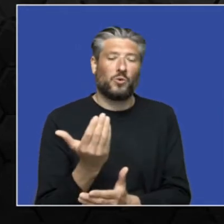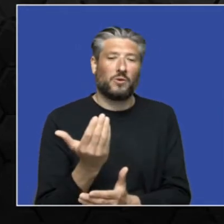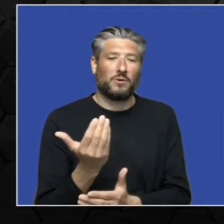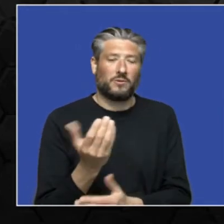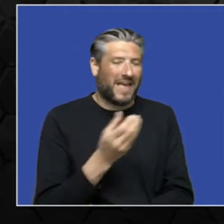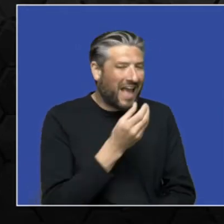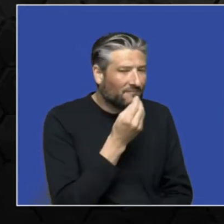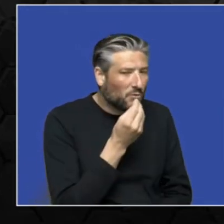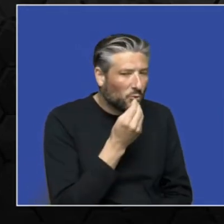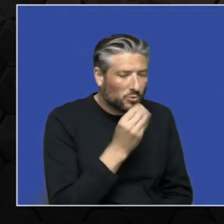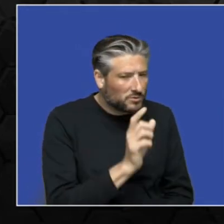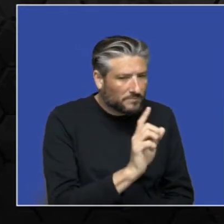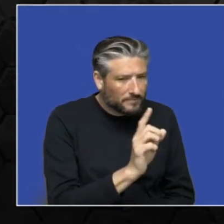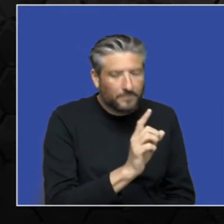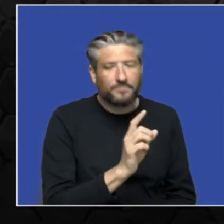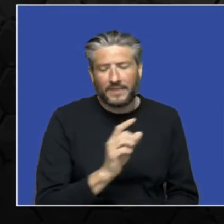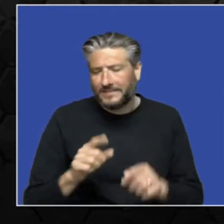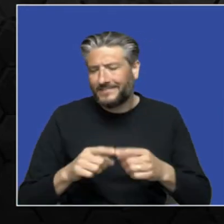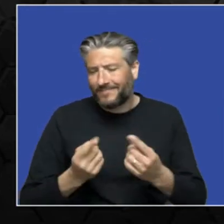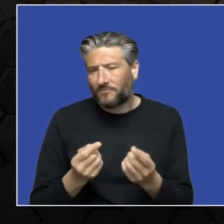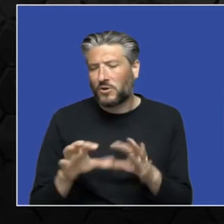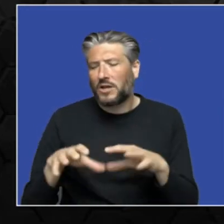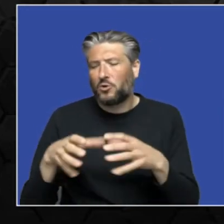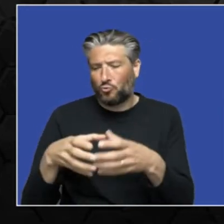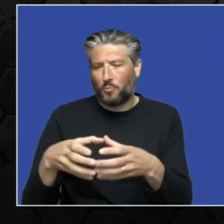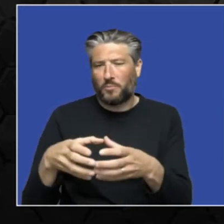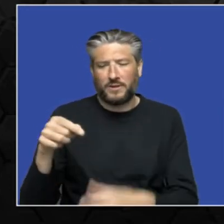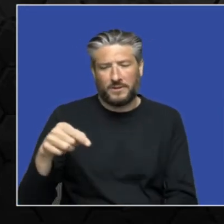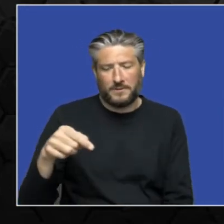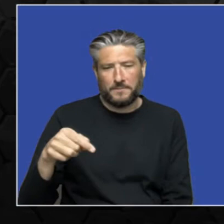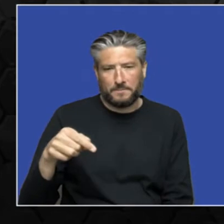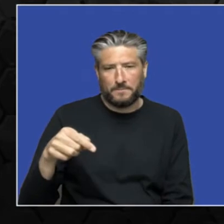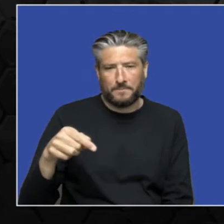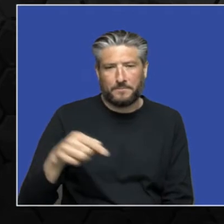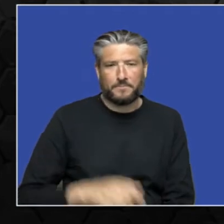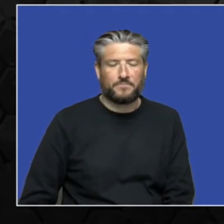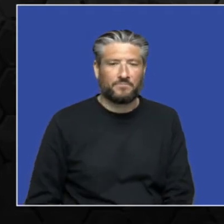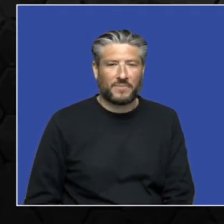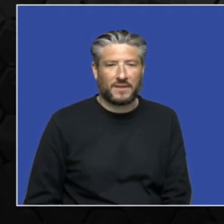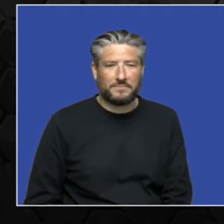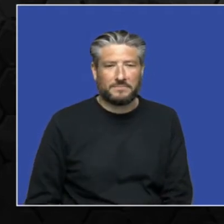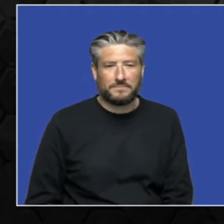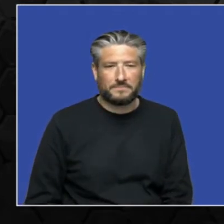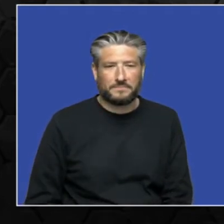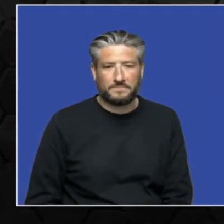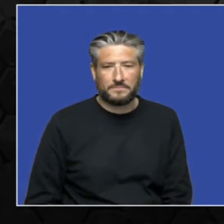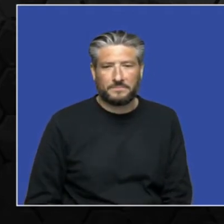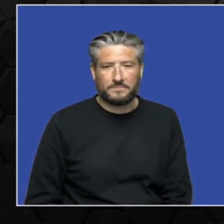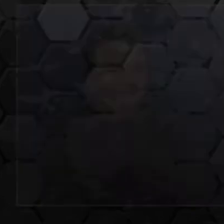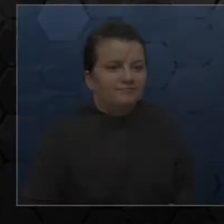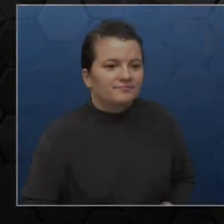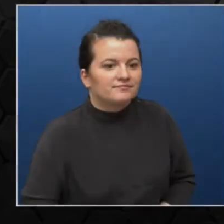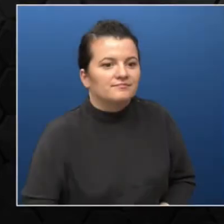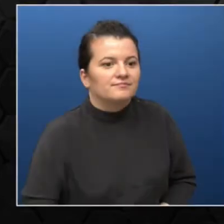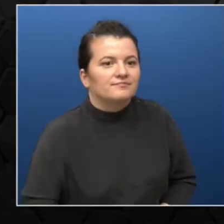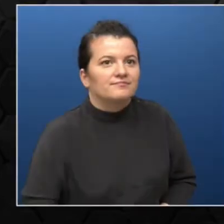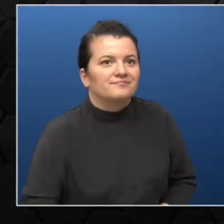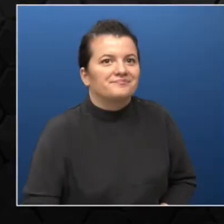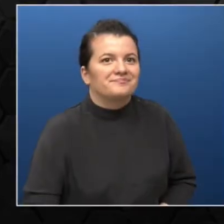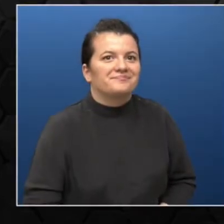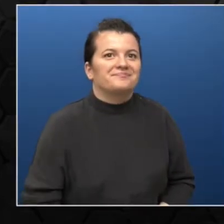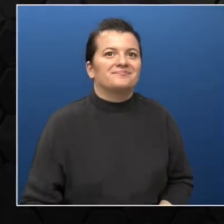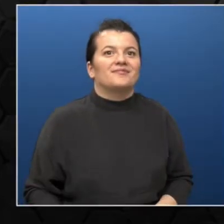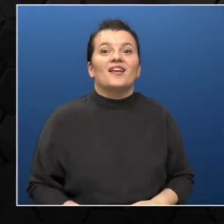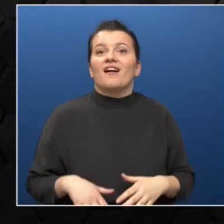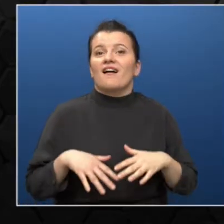they aren't food. And we can add them from this view screen directly into the training data